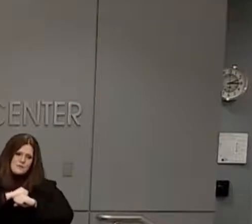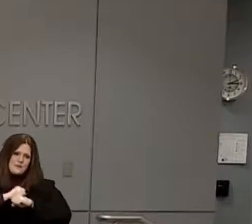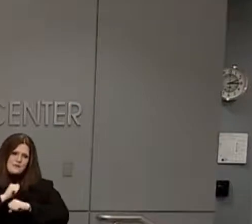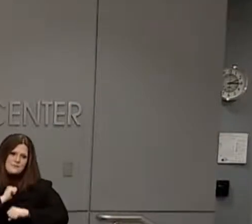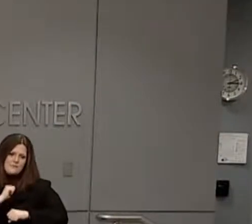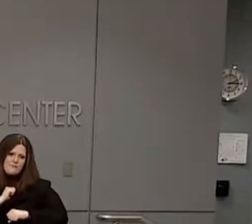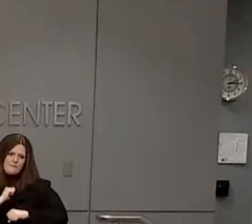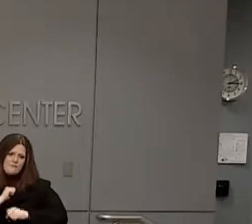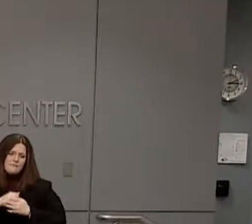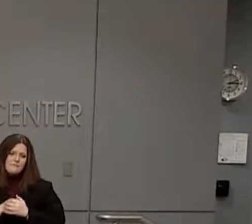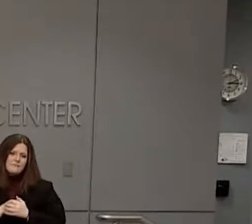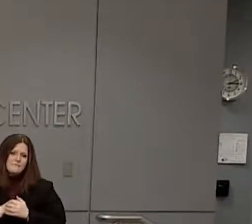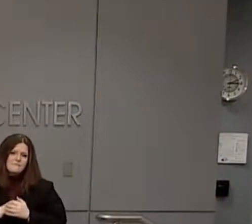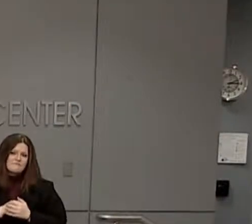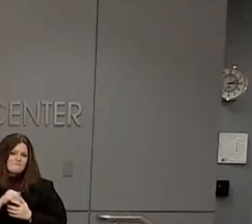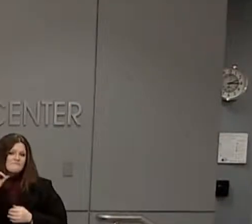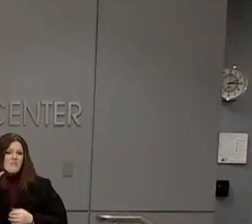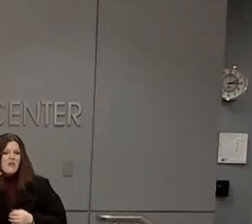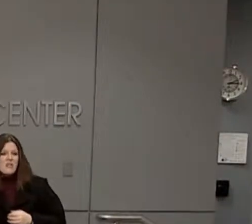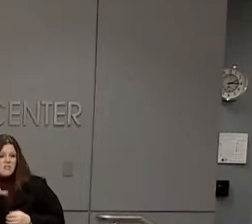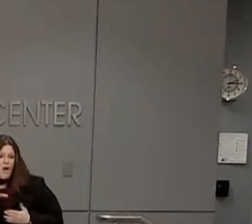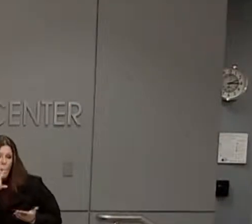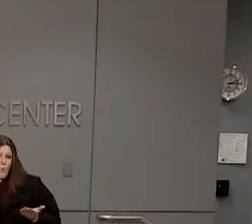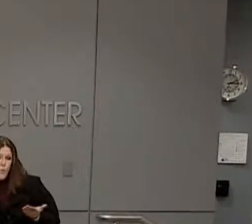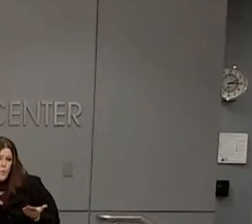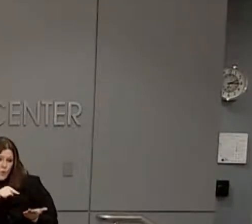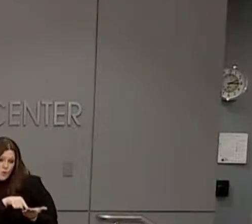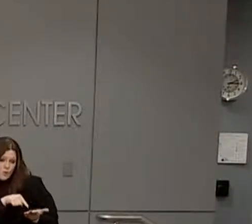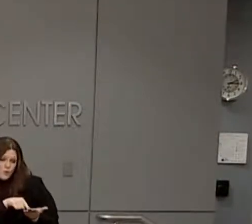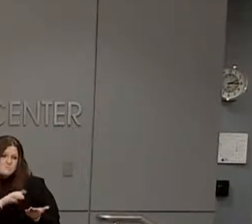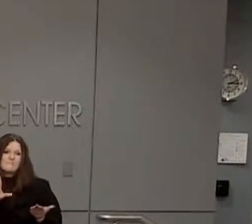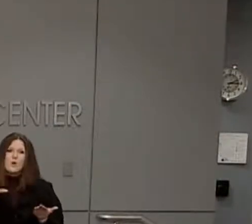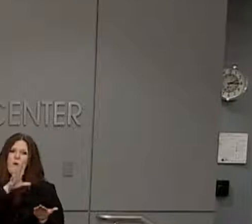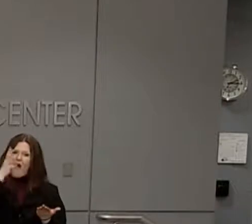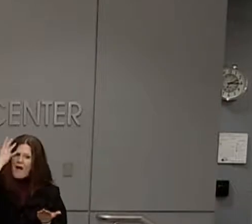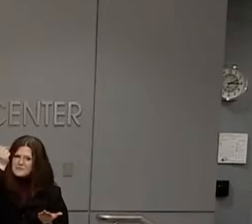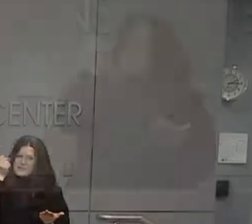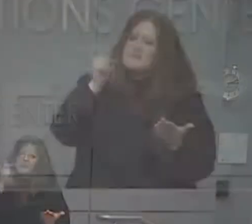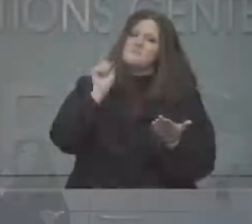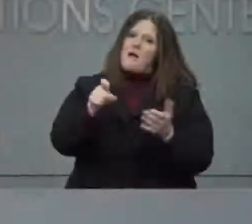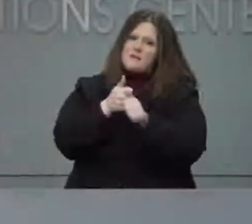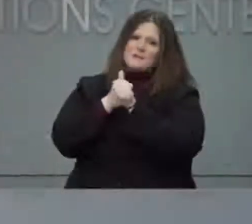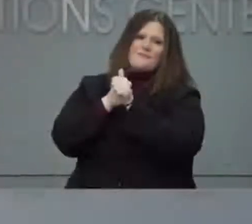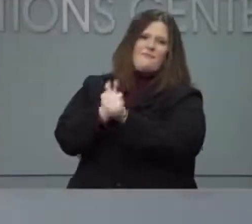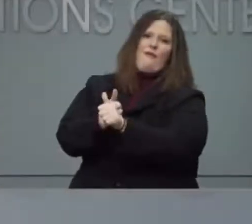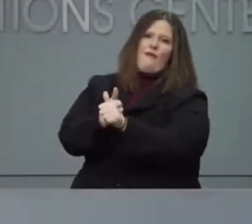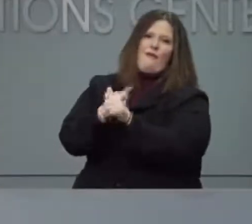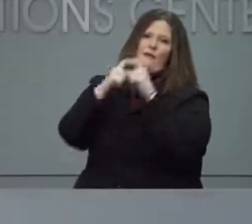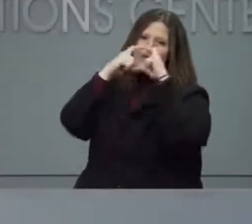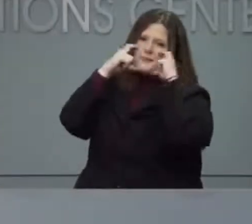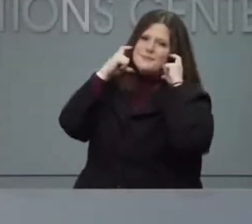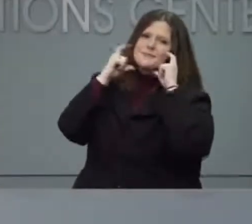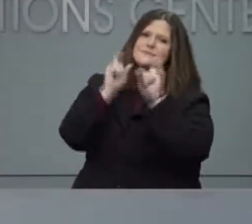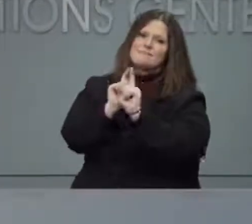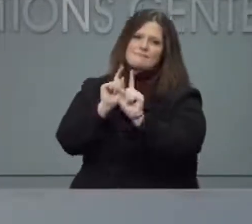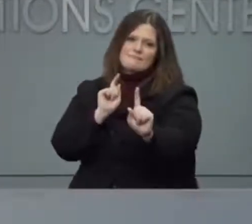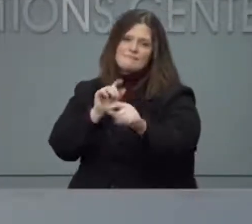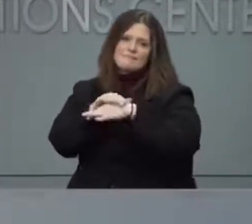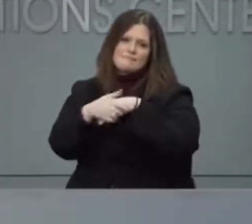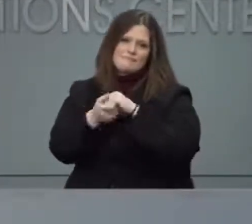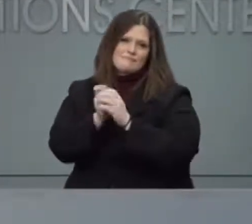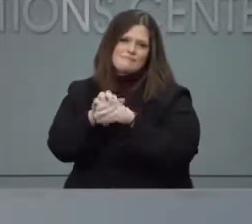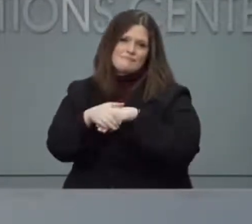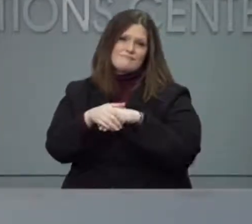own common sense say that health and safety protocols must remain in place. We know that new, more